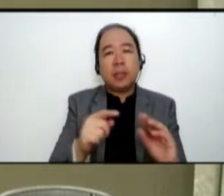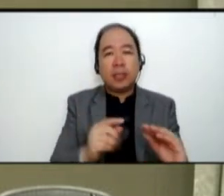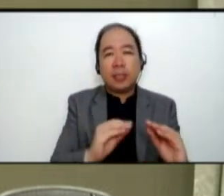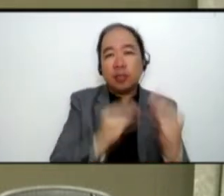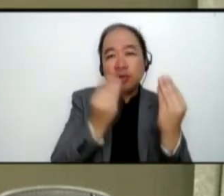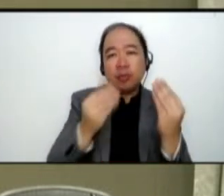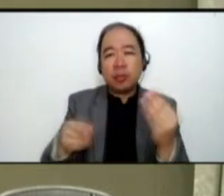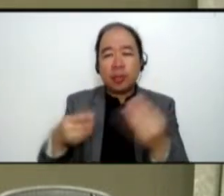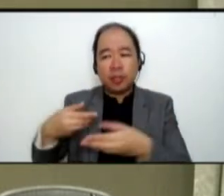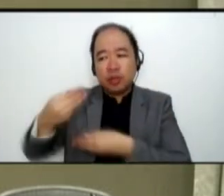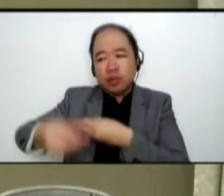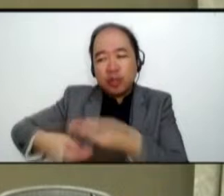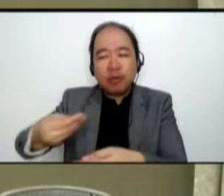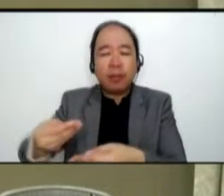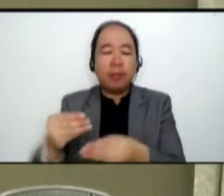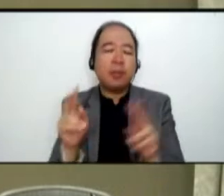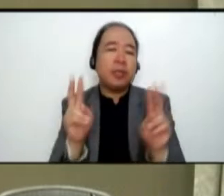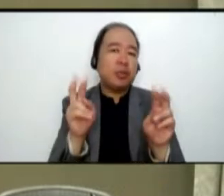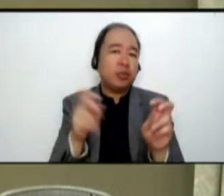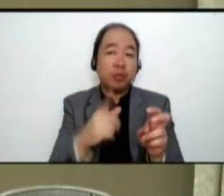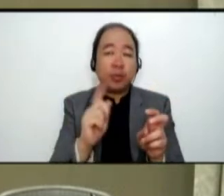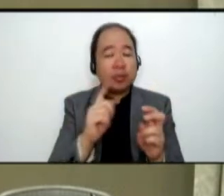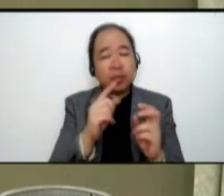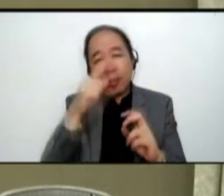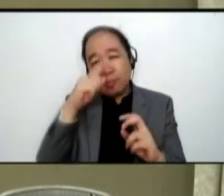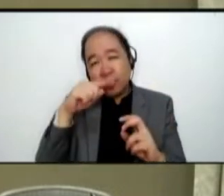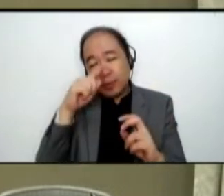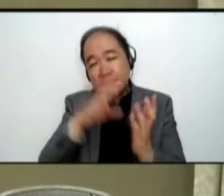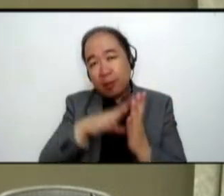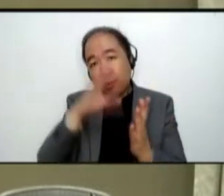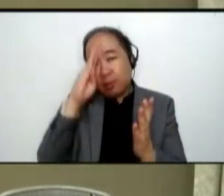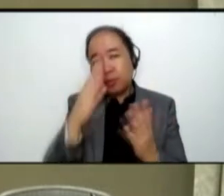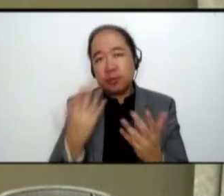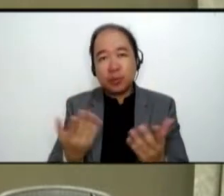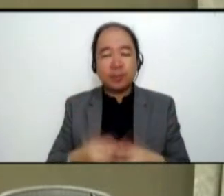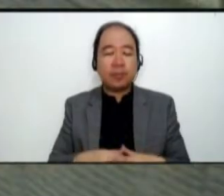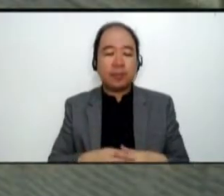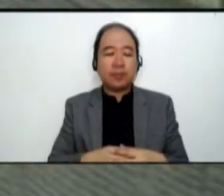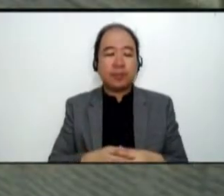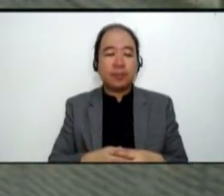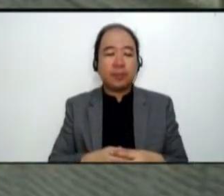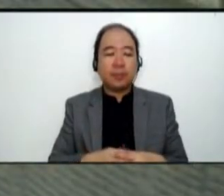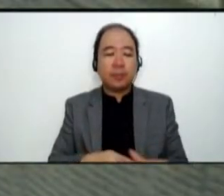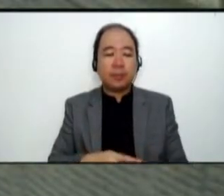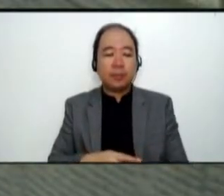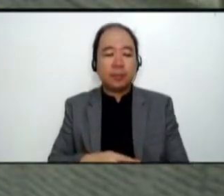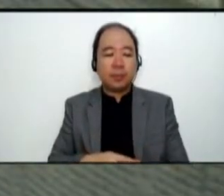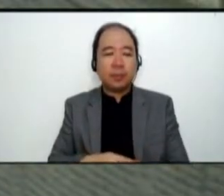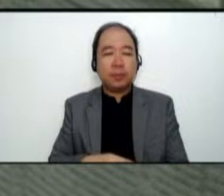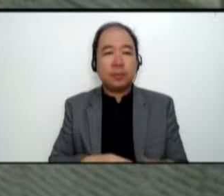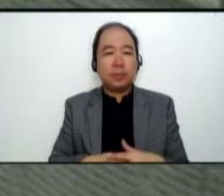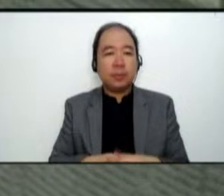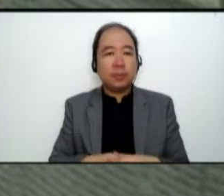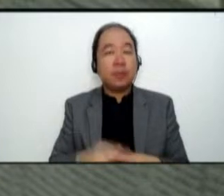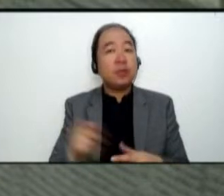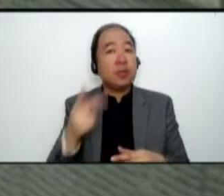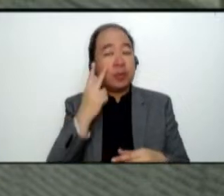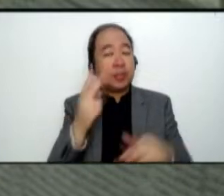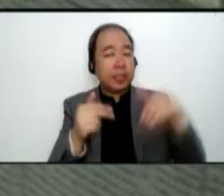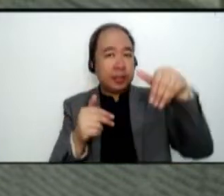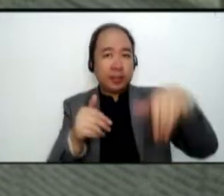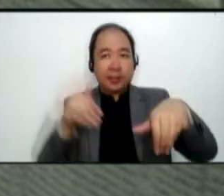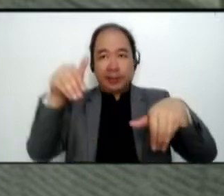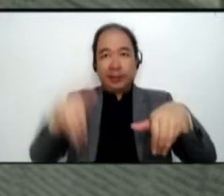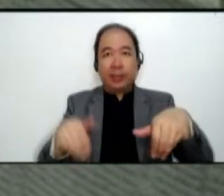from Thailand? Over to you. Thank you. So basically based on South-South cooperation